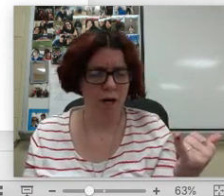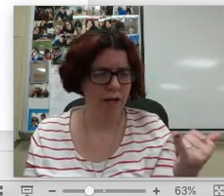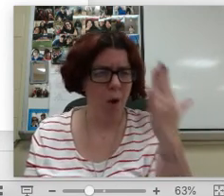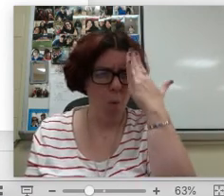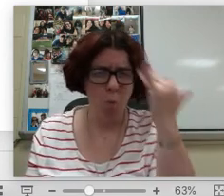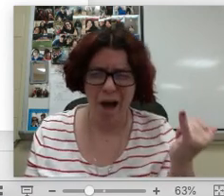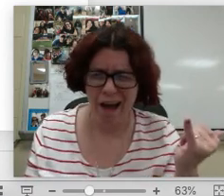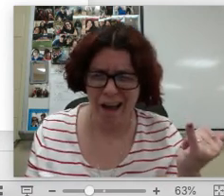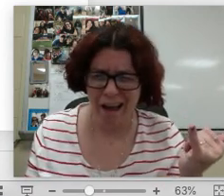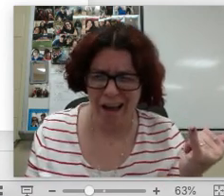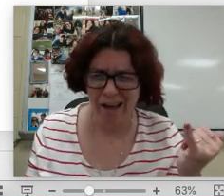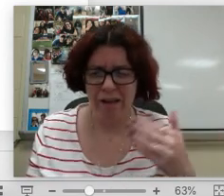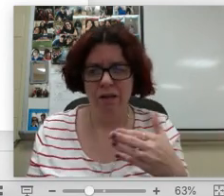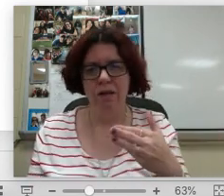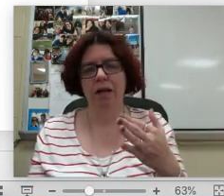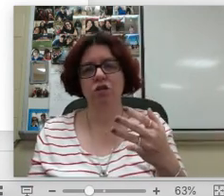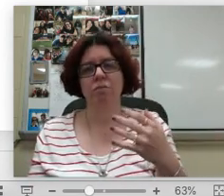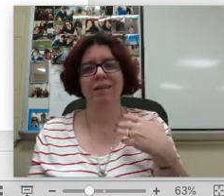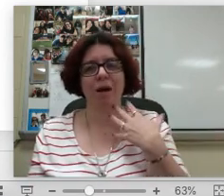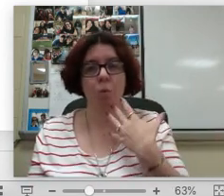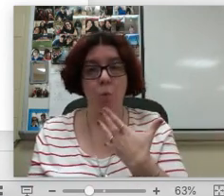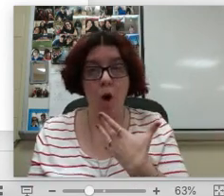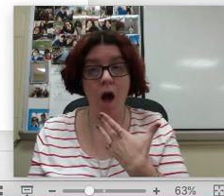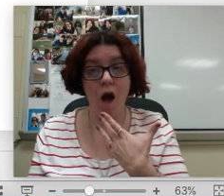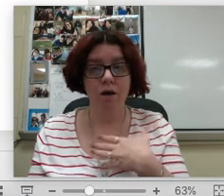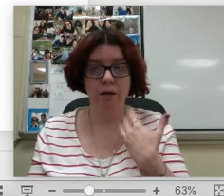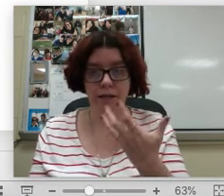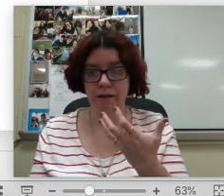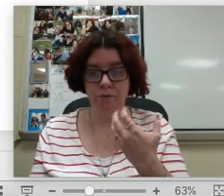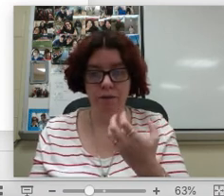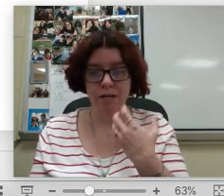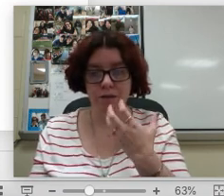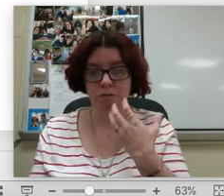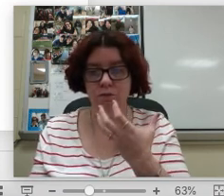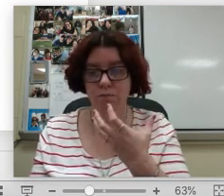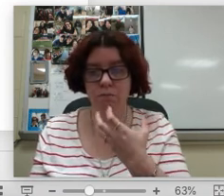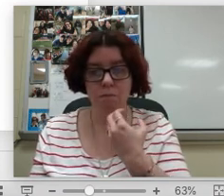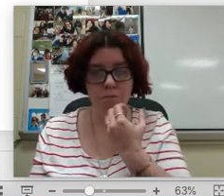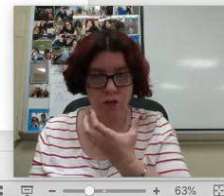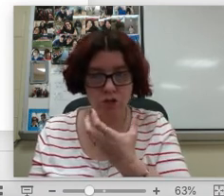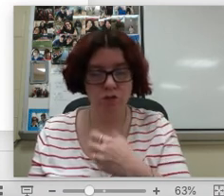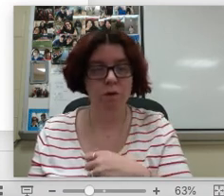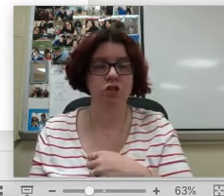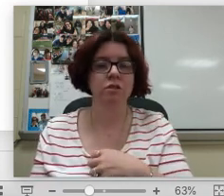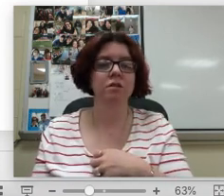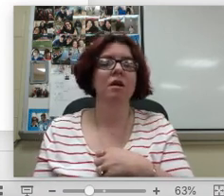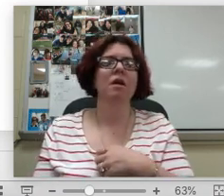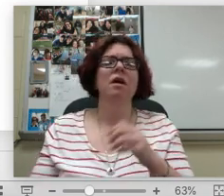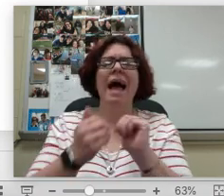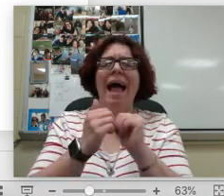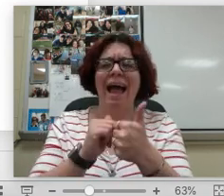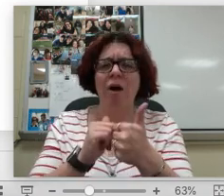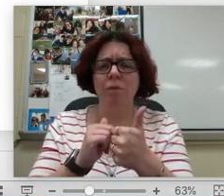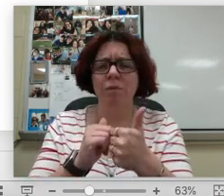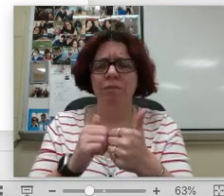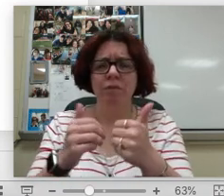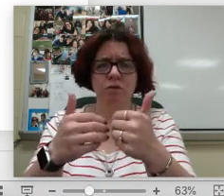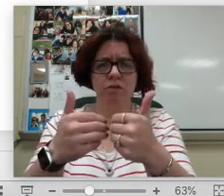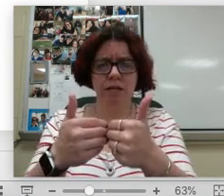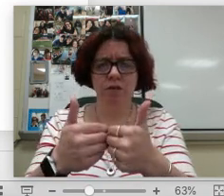a Y. As you make that, again, you're making those facial expressions.